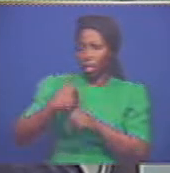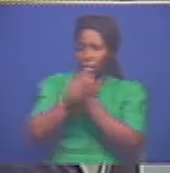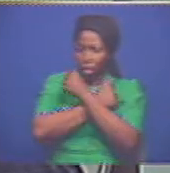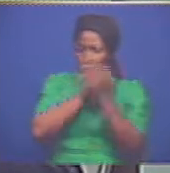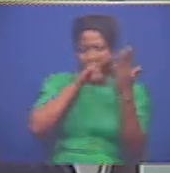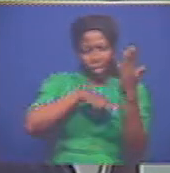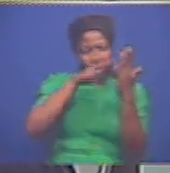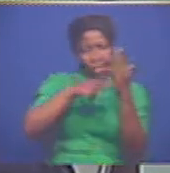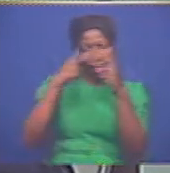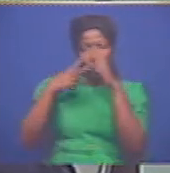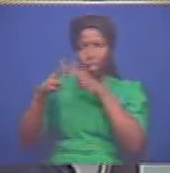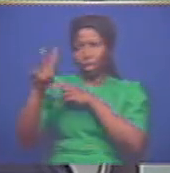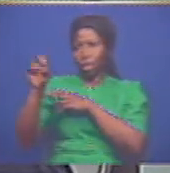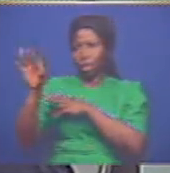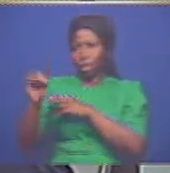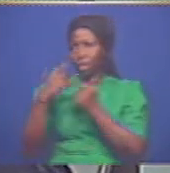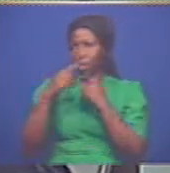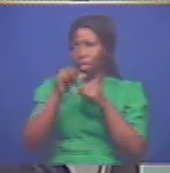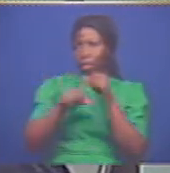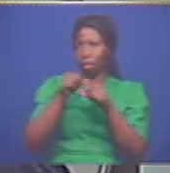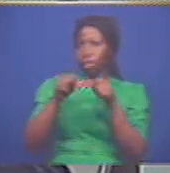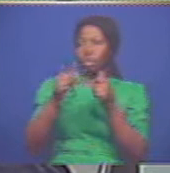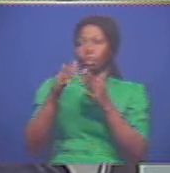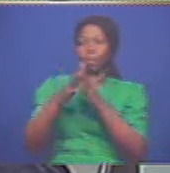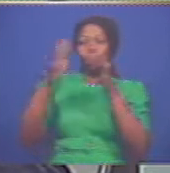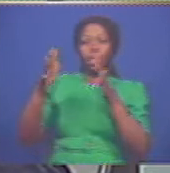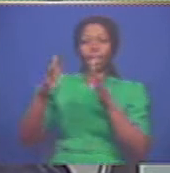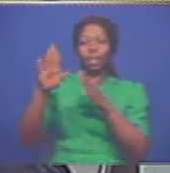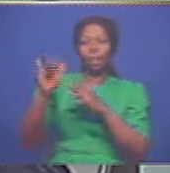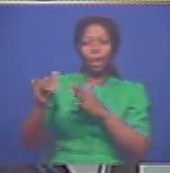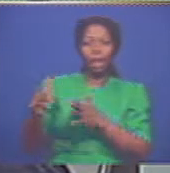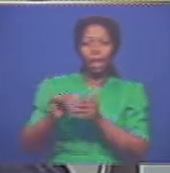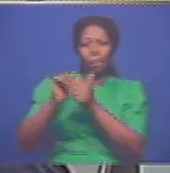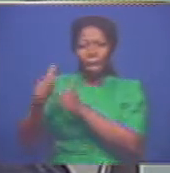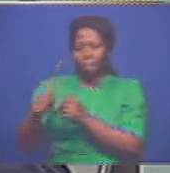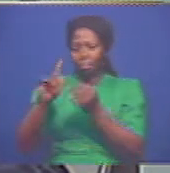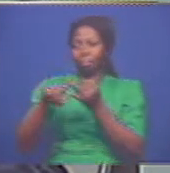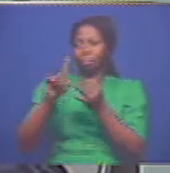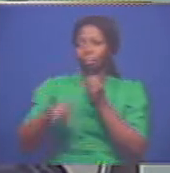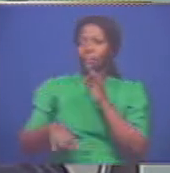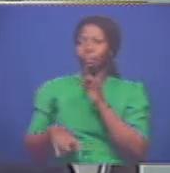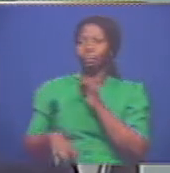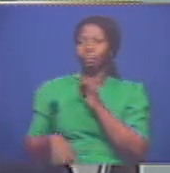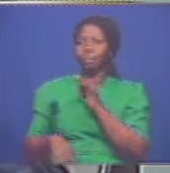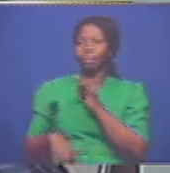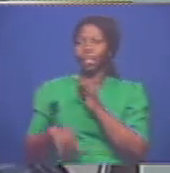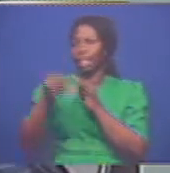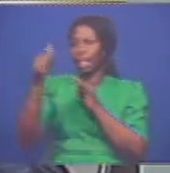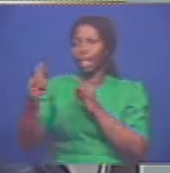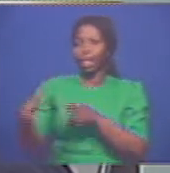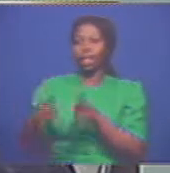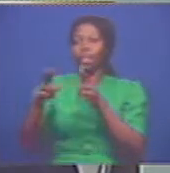2030. You talk about Greater Eastern Bypass. You talk about, there's so many roads that are being